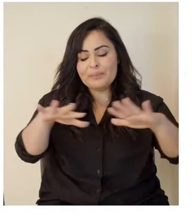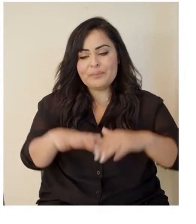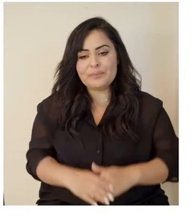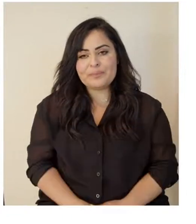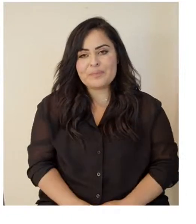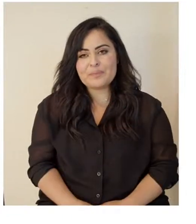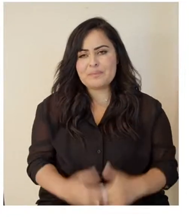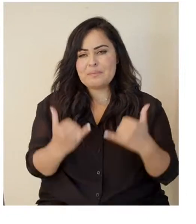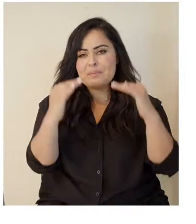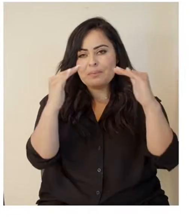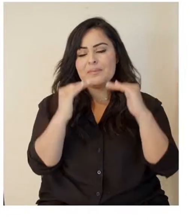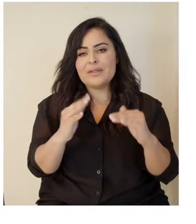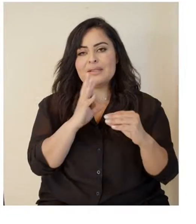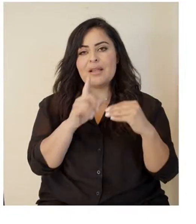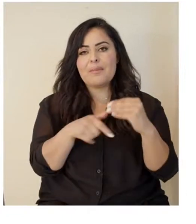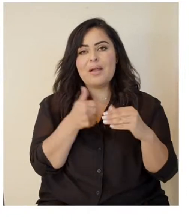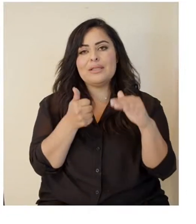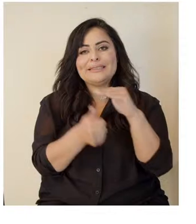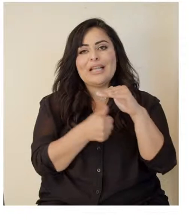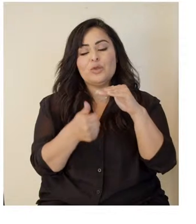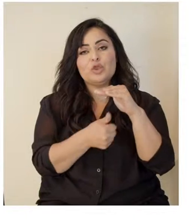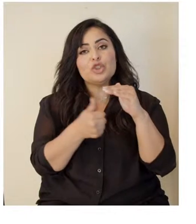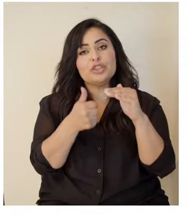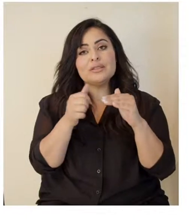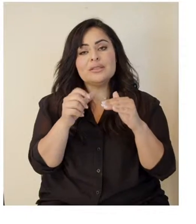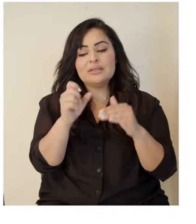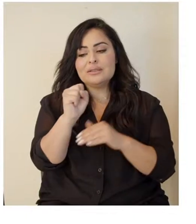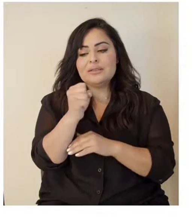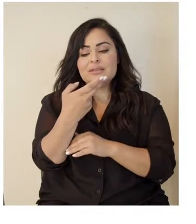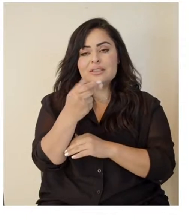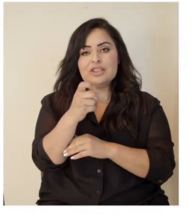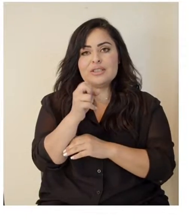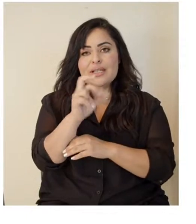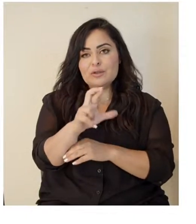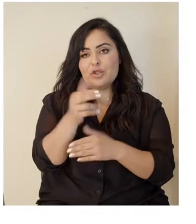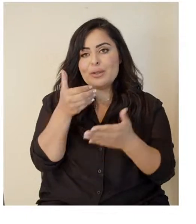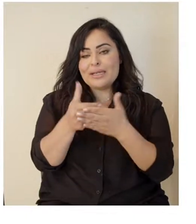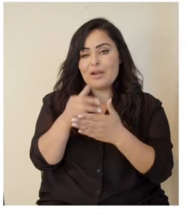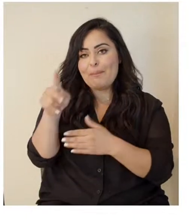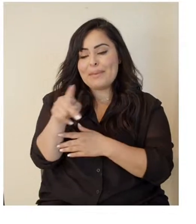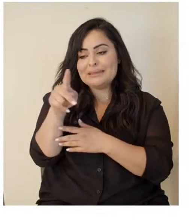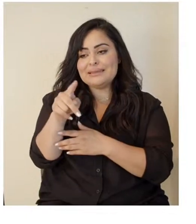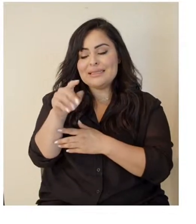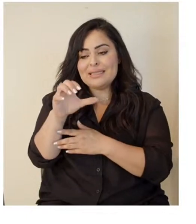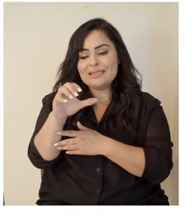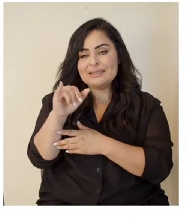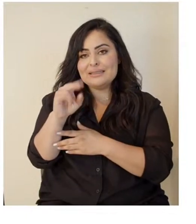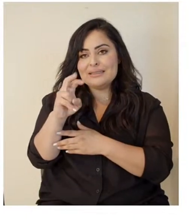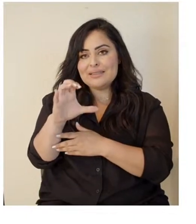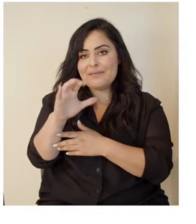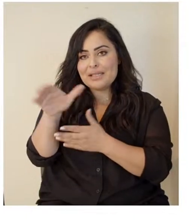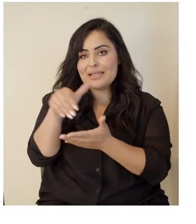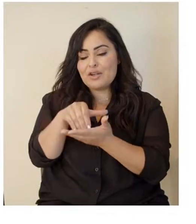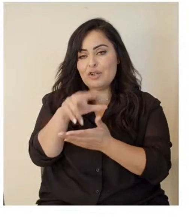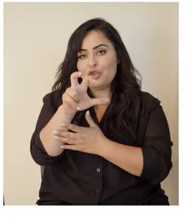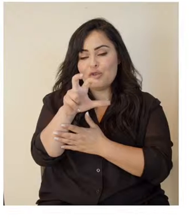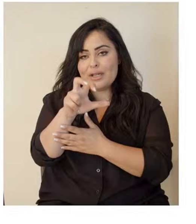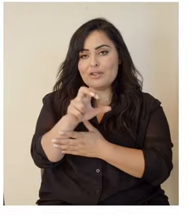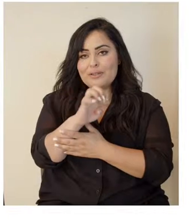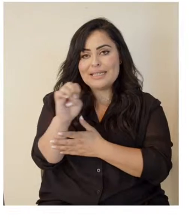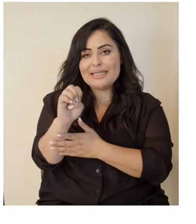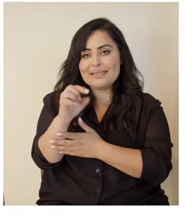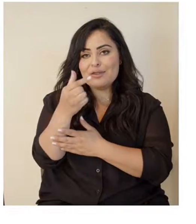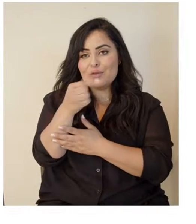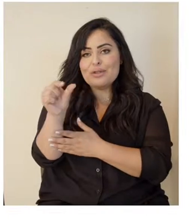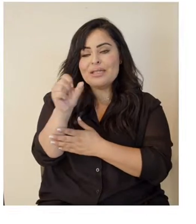wanted to talk about the shelters. There is a shelter. The closest one available is the Pasadena Civic Center. It is at 300 East